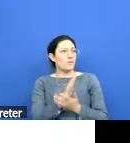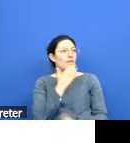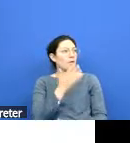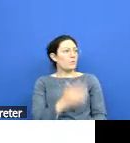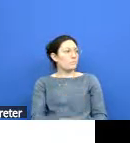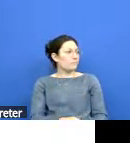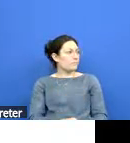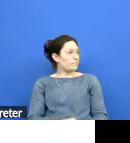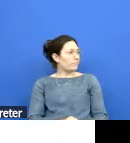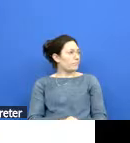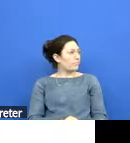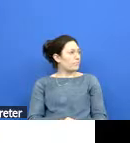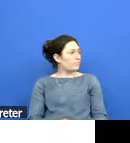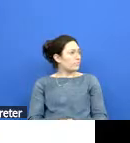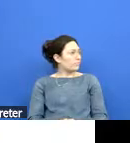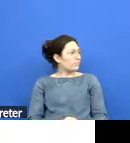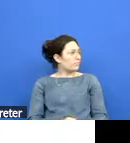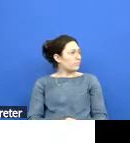Chris.